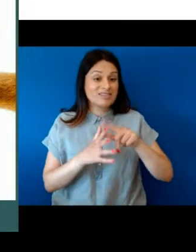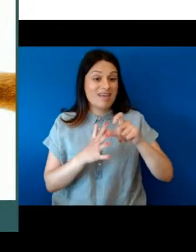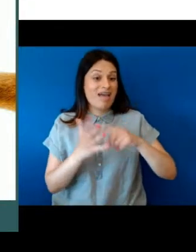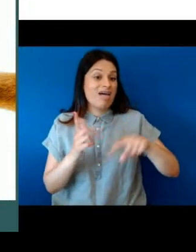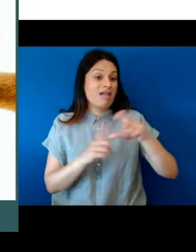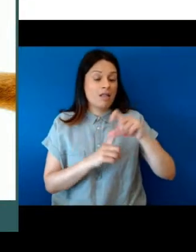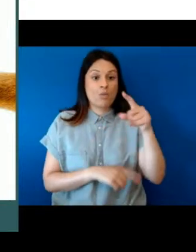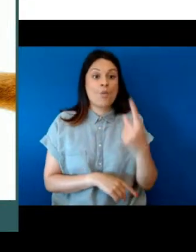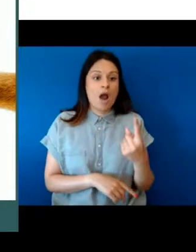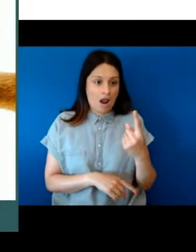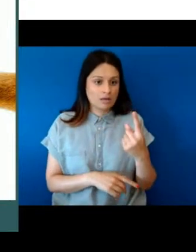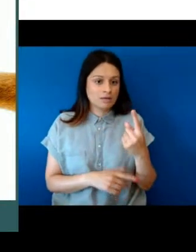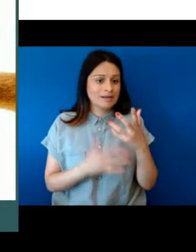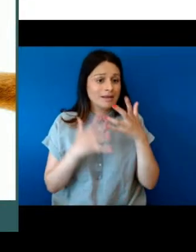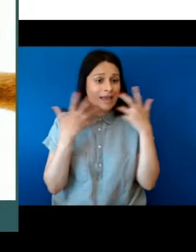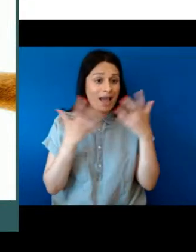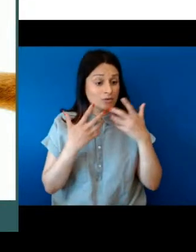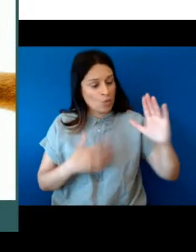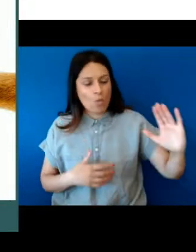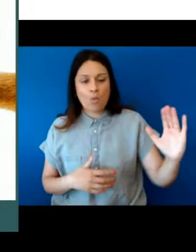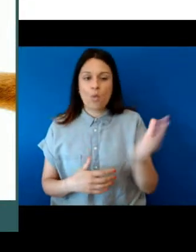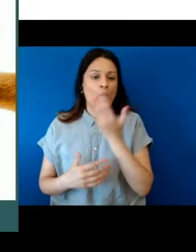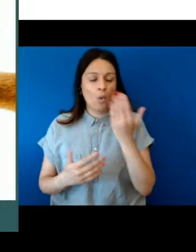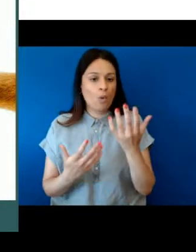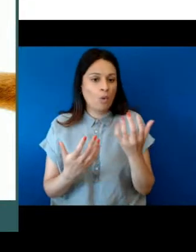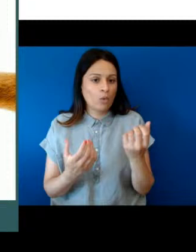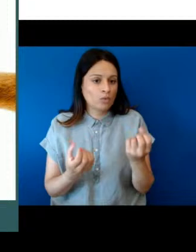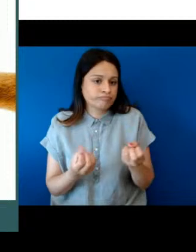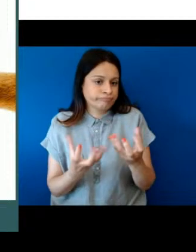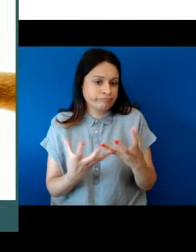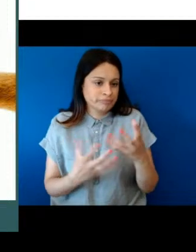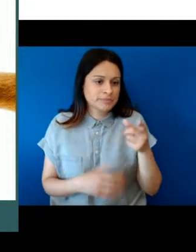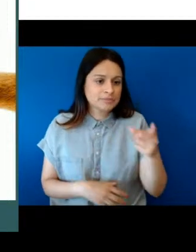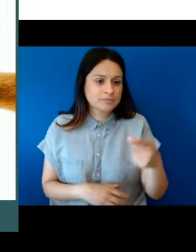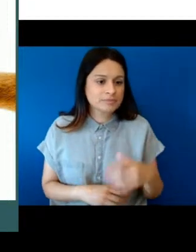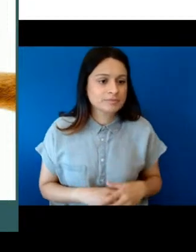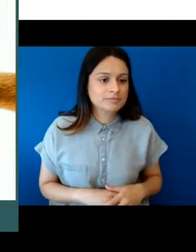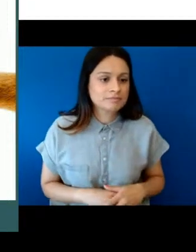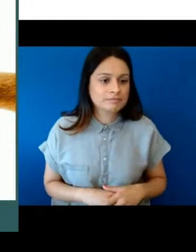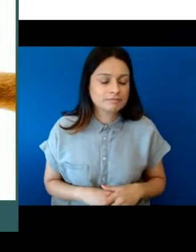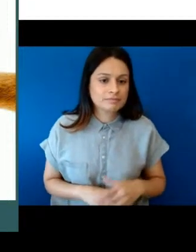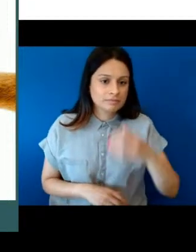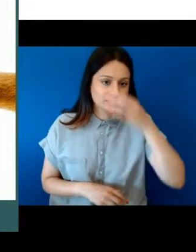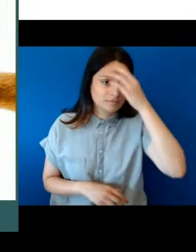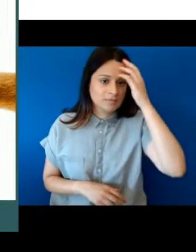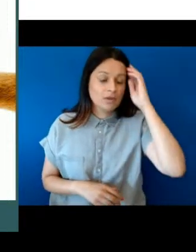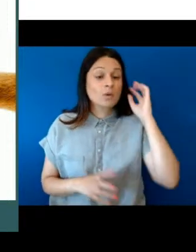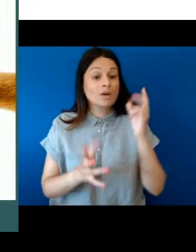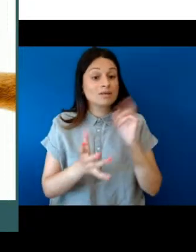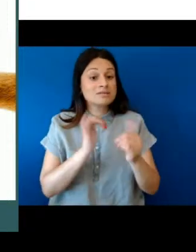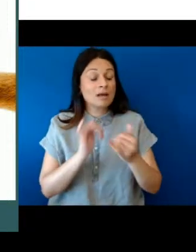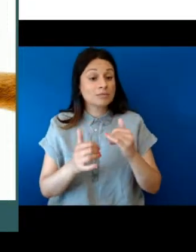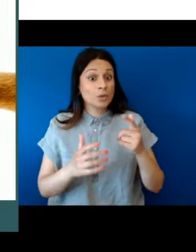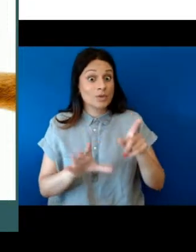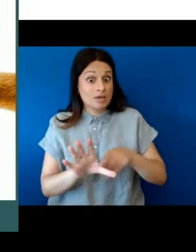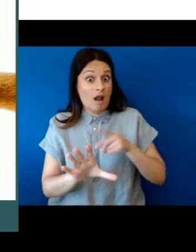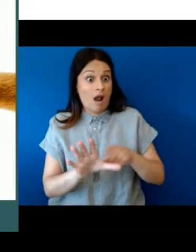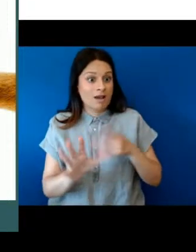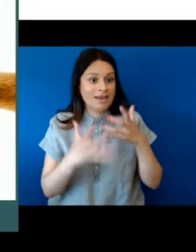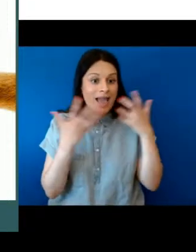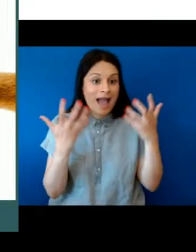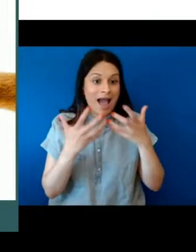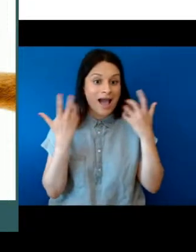been some suggestions that very early exposure to cats, like in infancy, etc., protect from cat